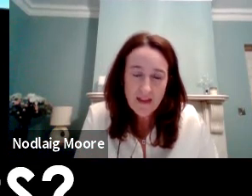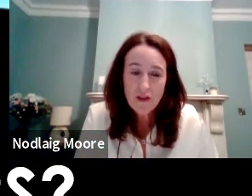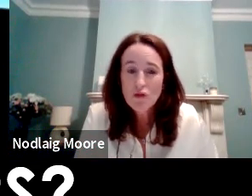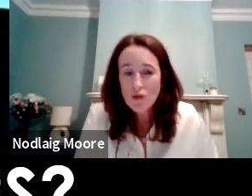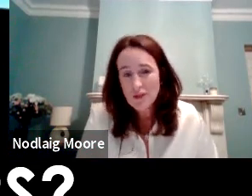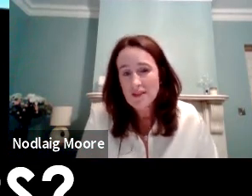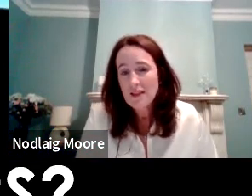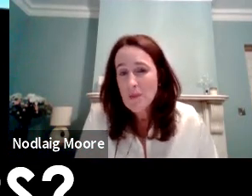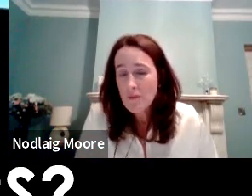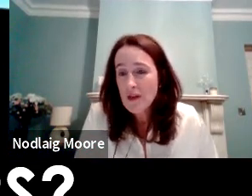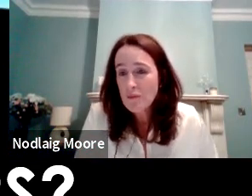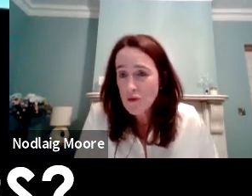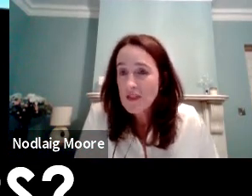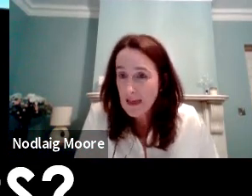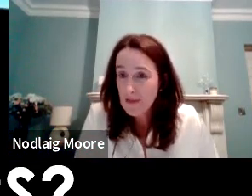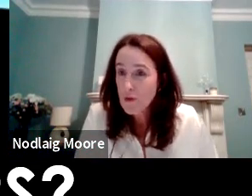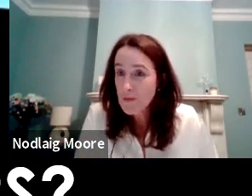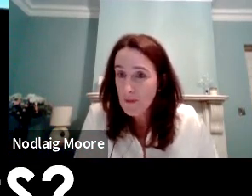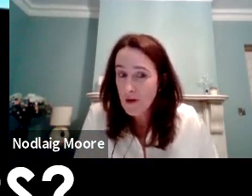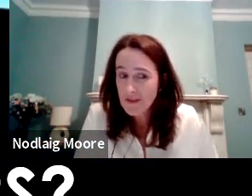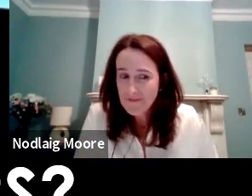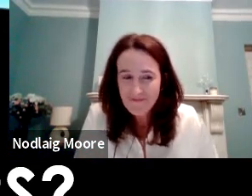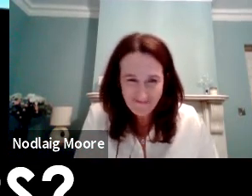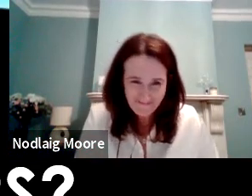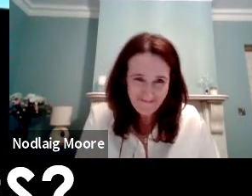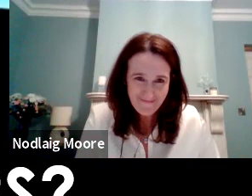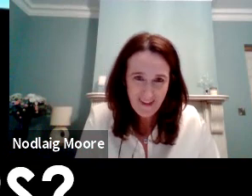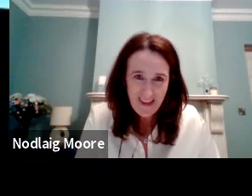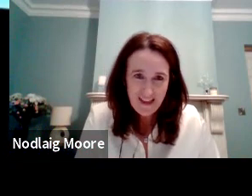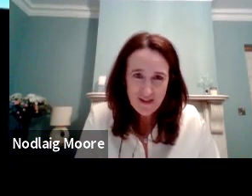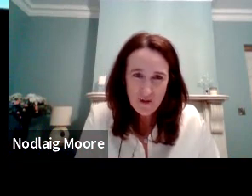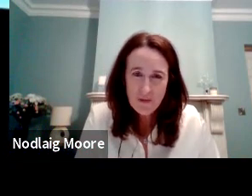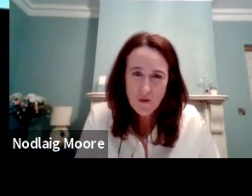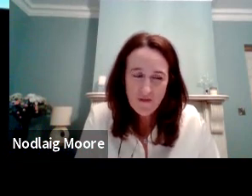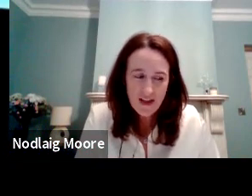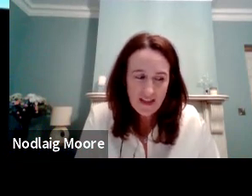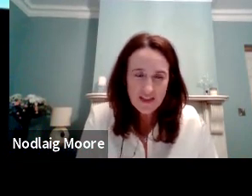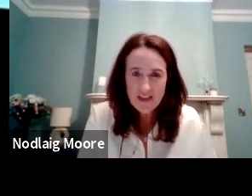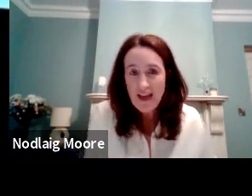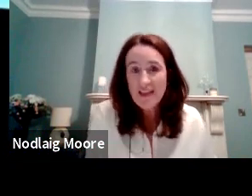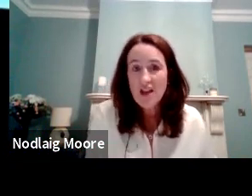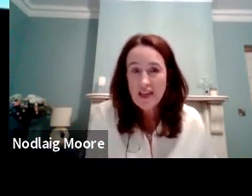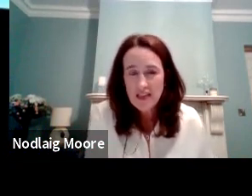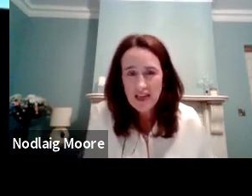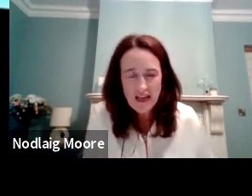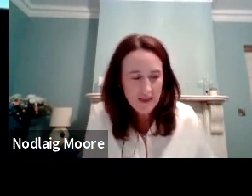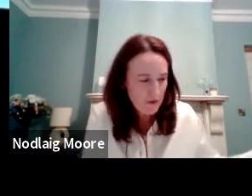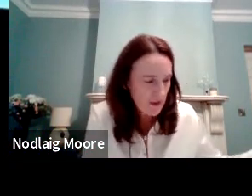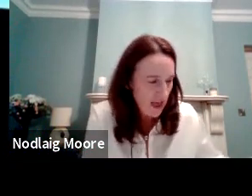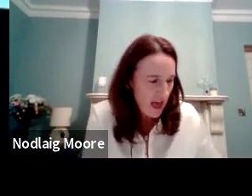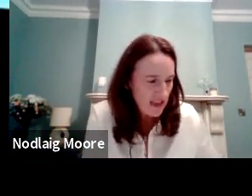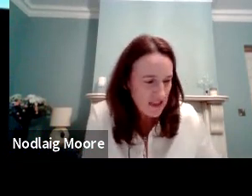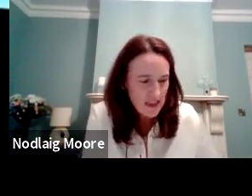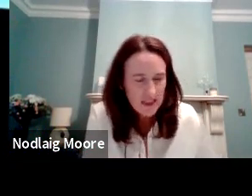And then the good news is that the memory improves again post-menopause. So we'll move on then to anxiety. And I